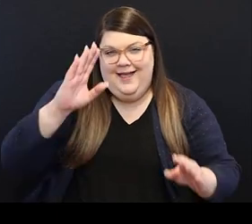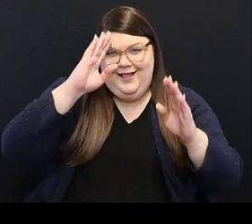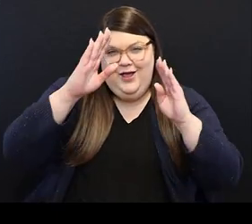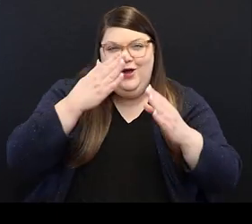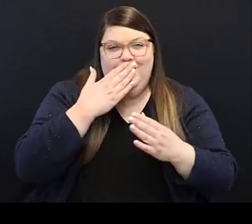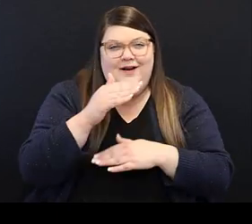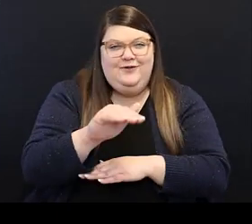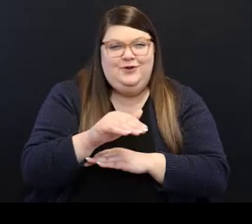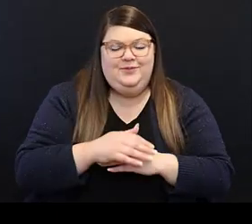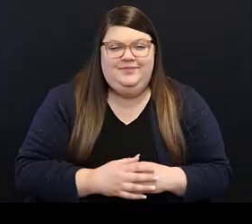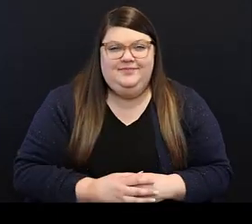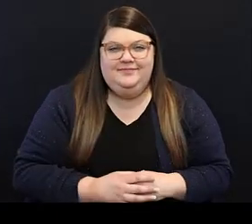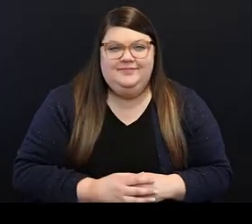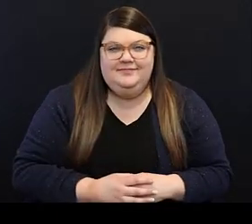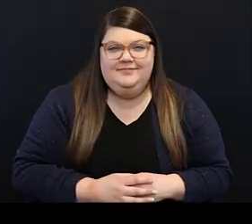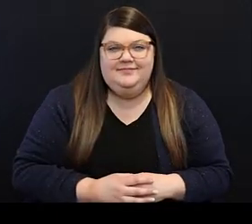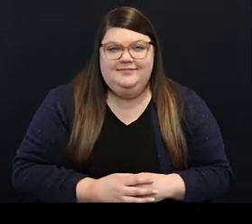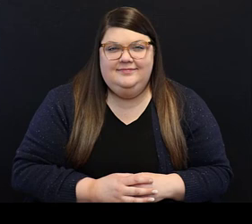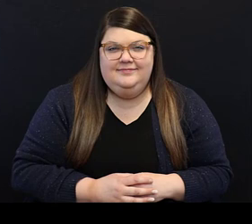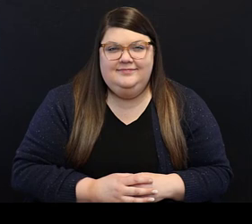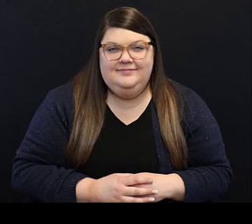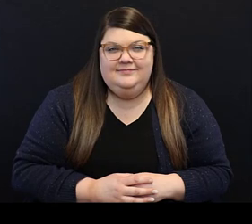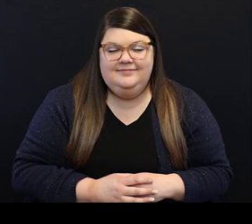Hello, good afternoon.